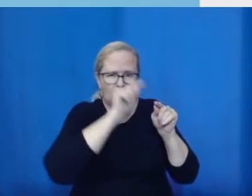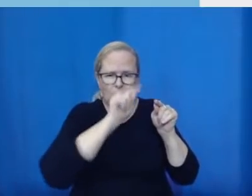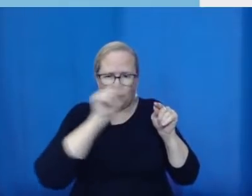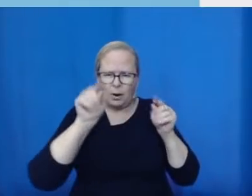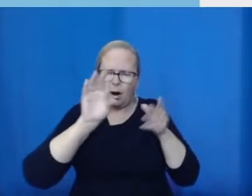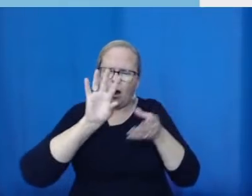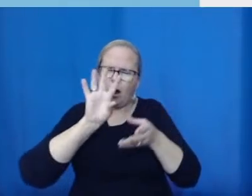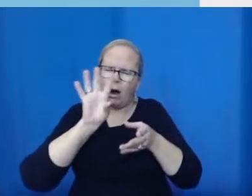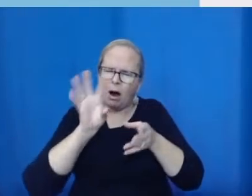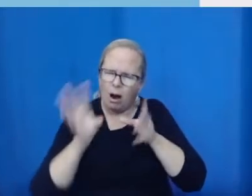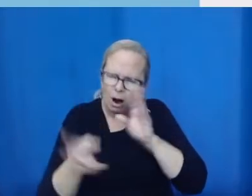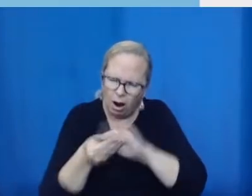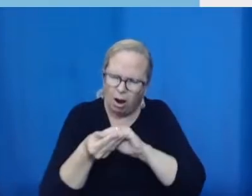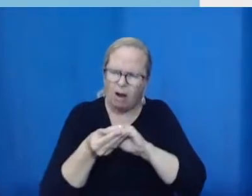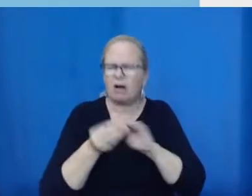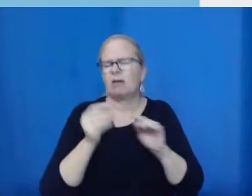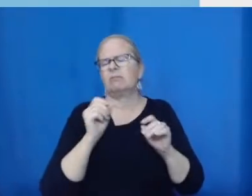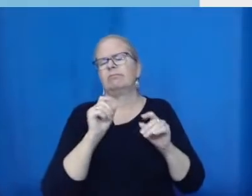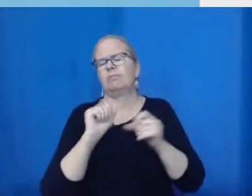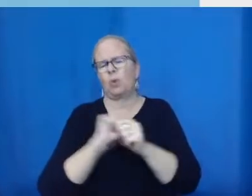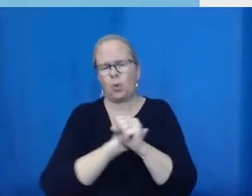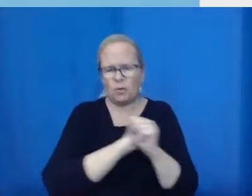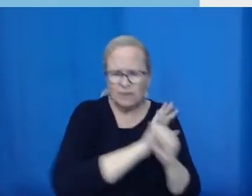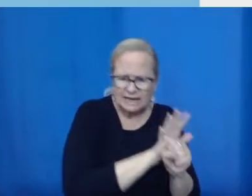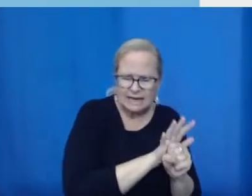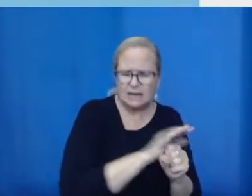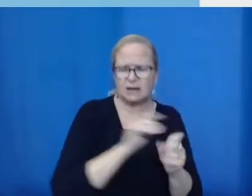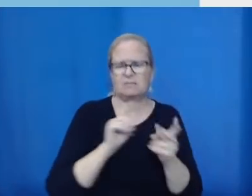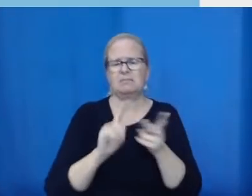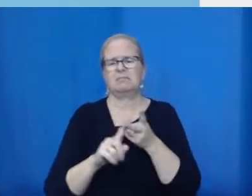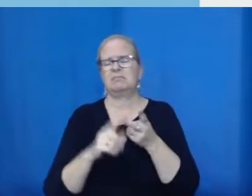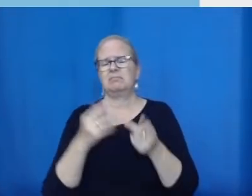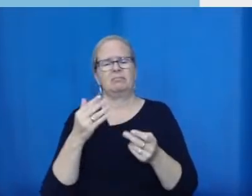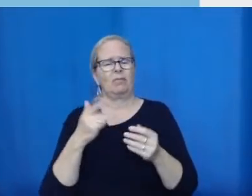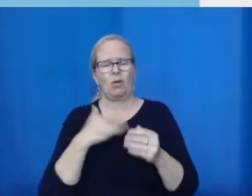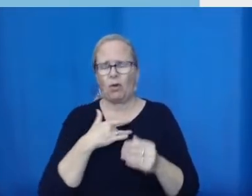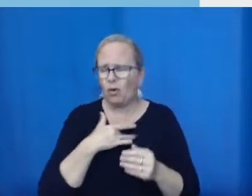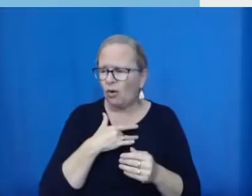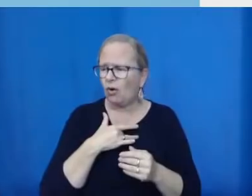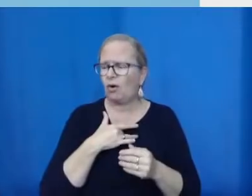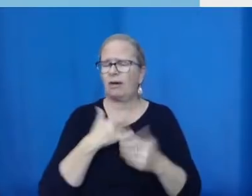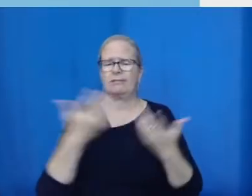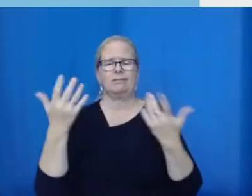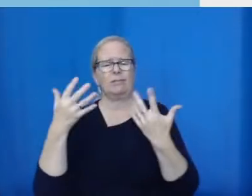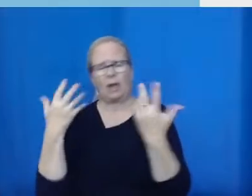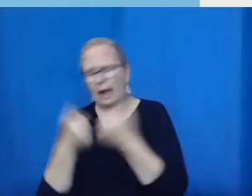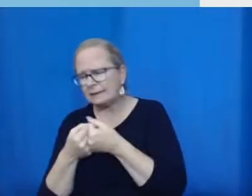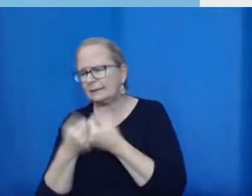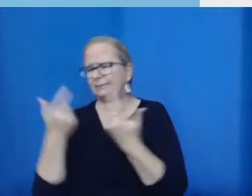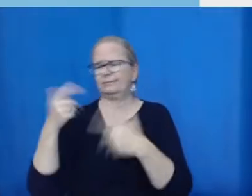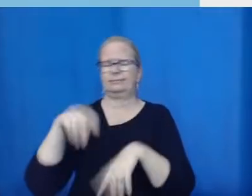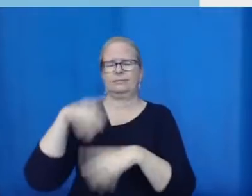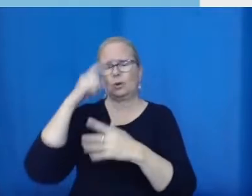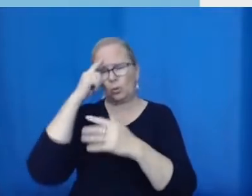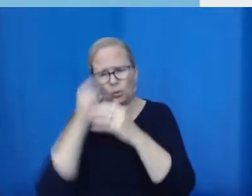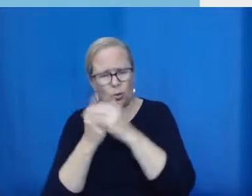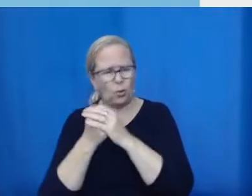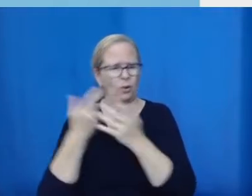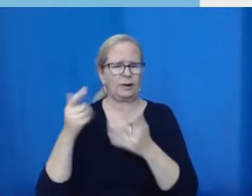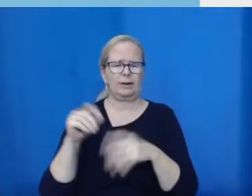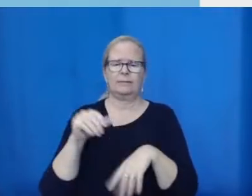accidents, heart and stroke, surgical recovery. The black line above it